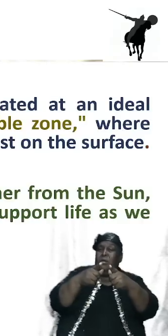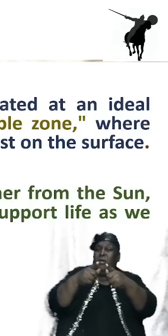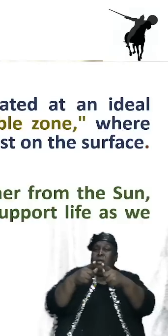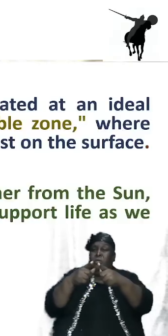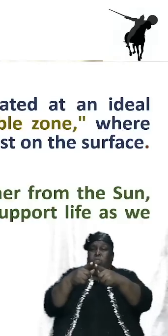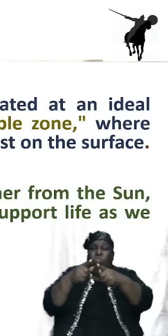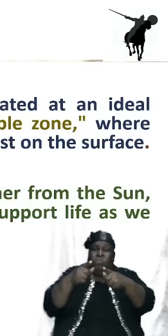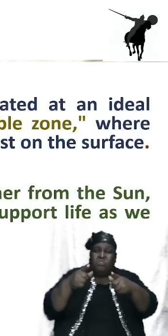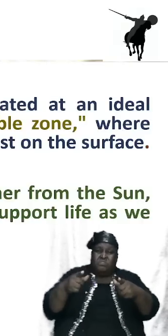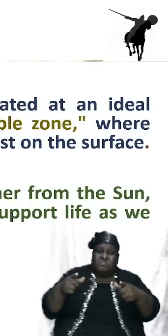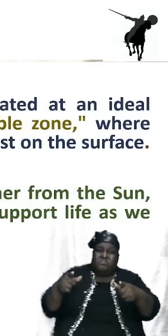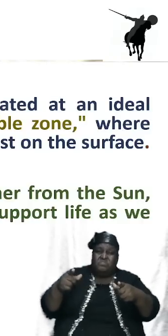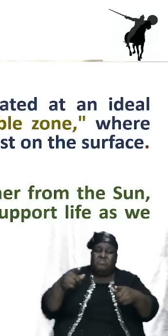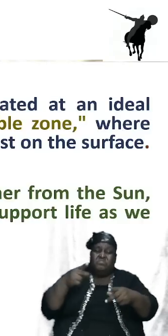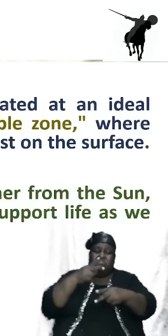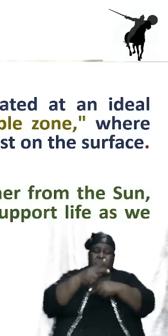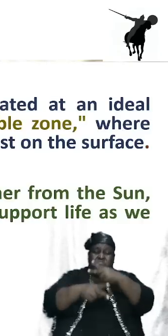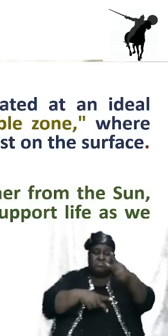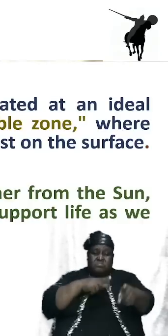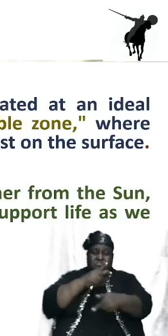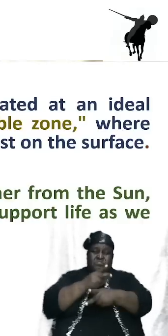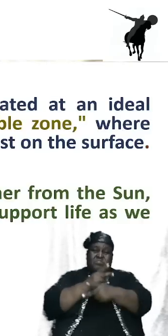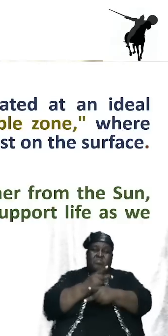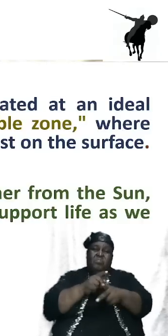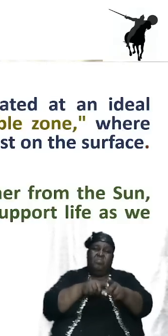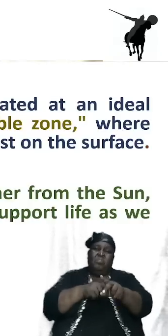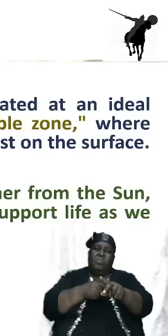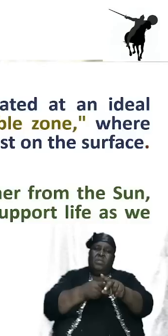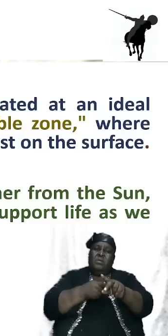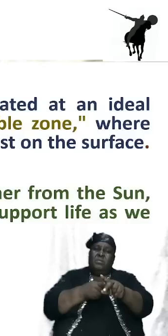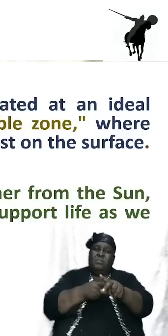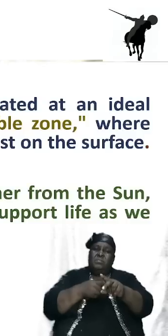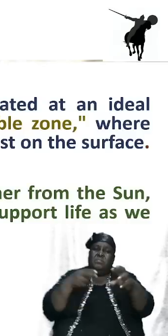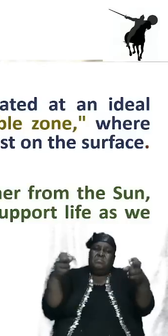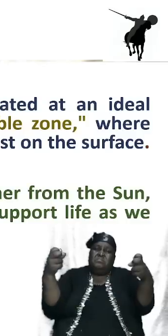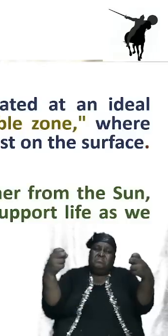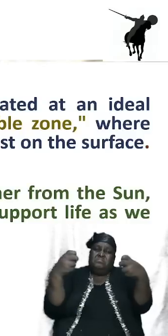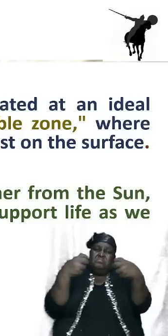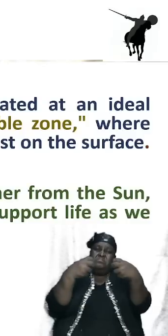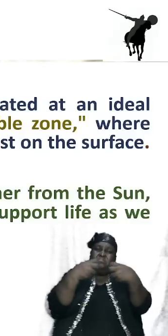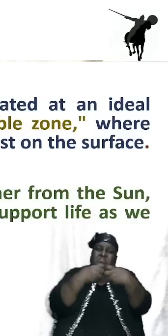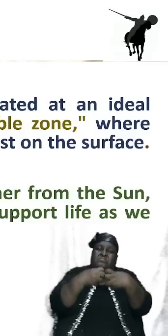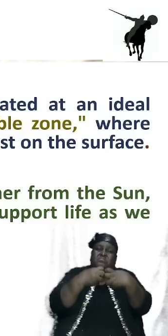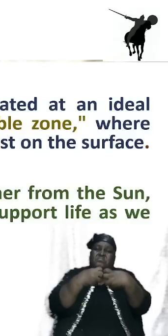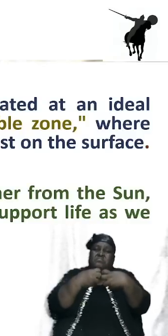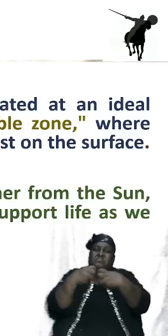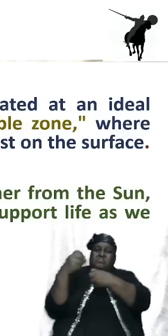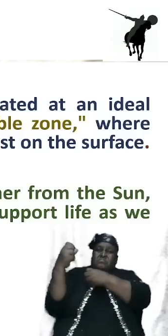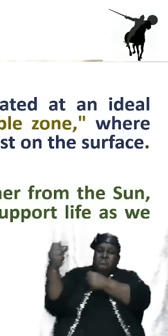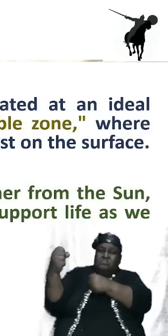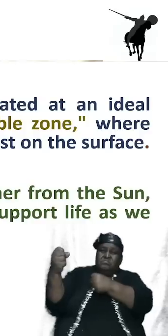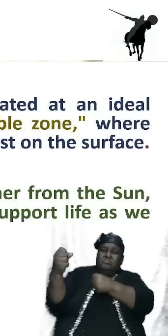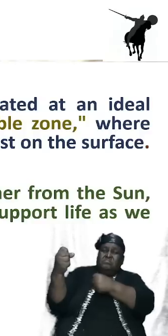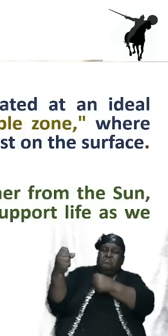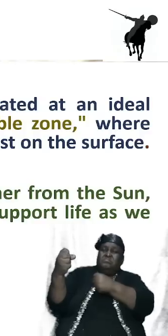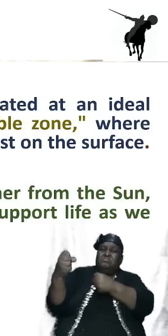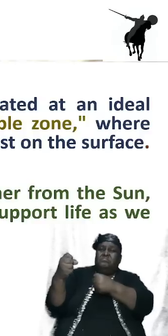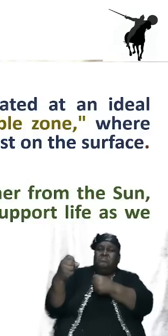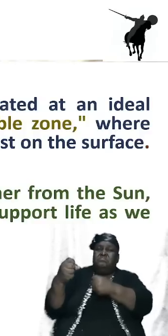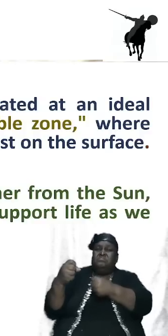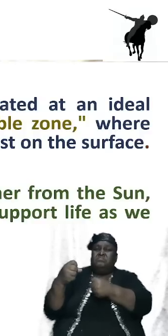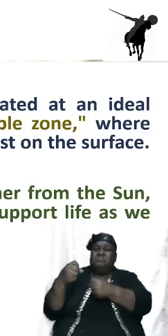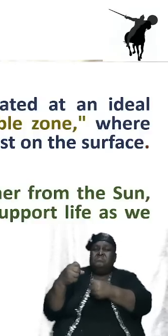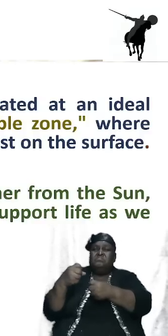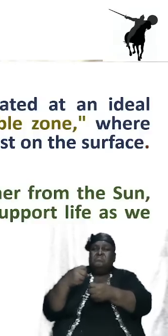stars couldn't form. As a matter of fact, we couldn't exist. You talk about the electromagnetic constant. You talk about the strong nuclear force. You talk about